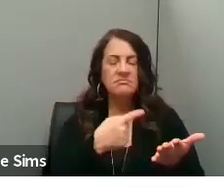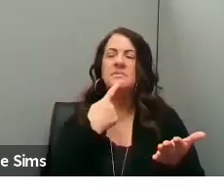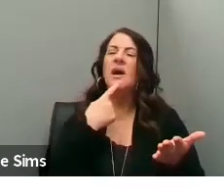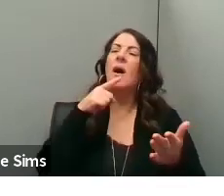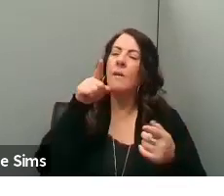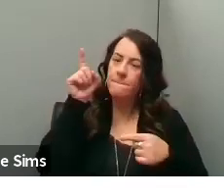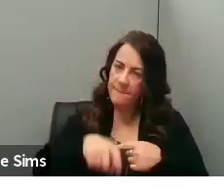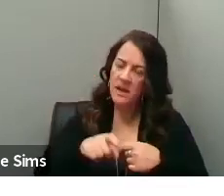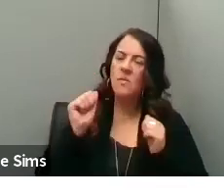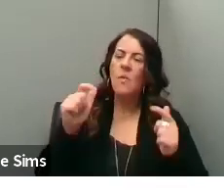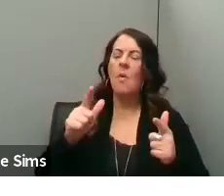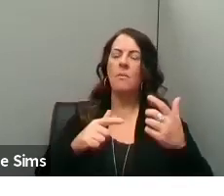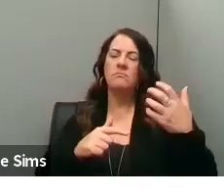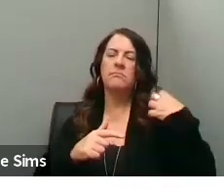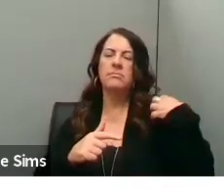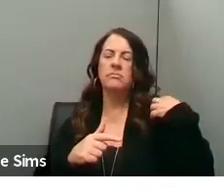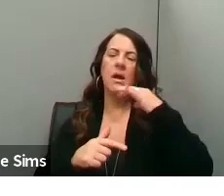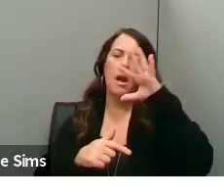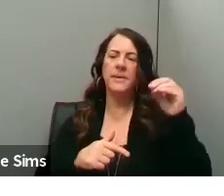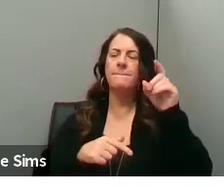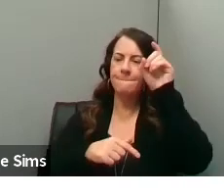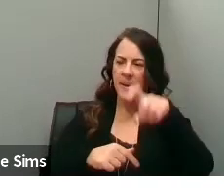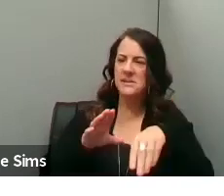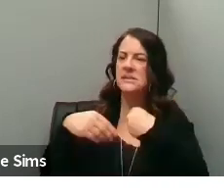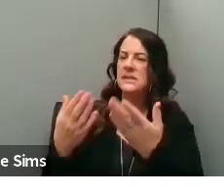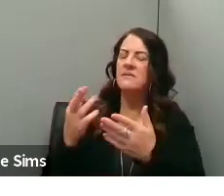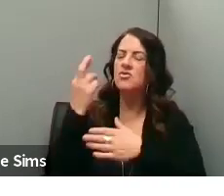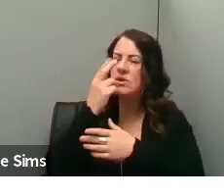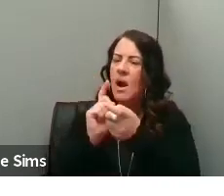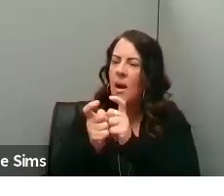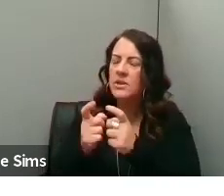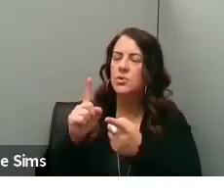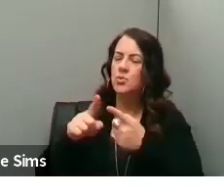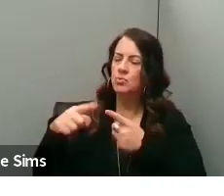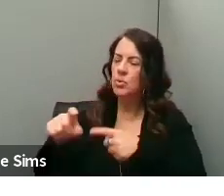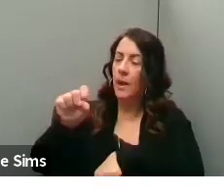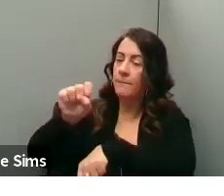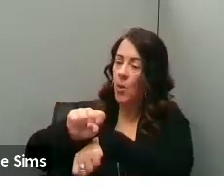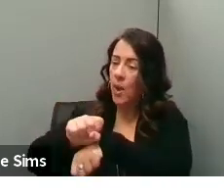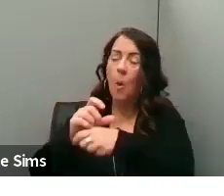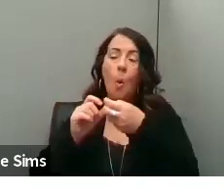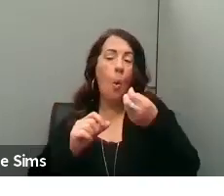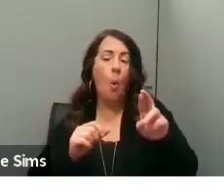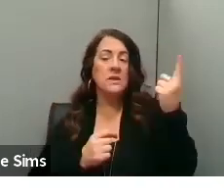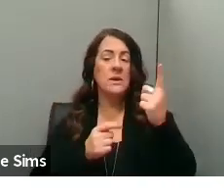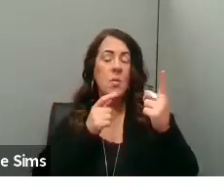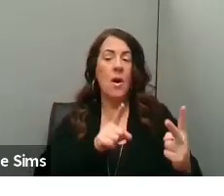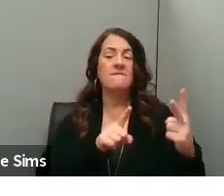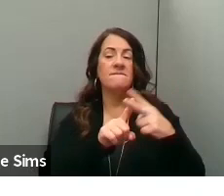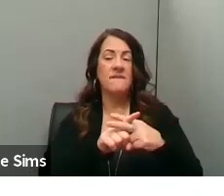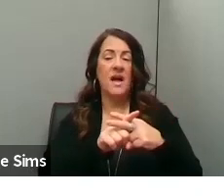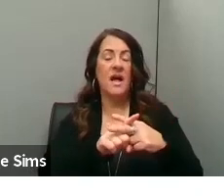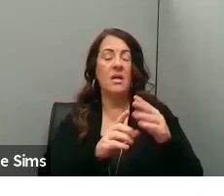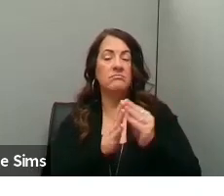reasonable accommodation to an employee or a job applicant with a disability, unless doing so